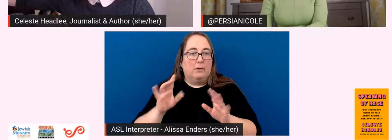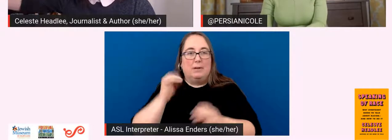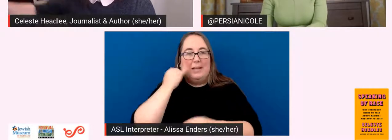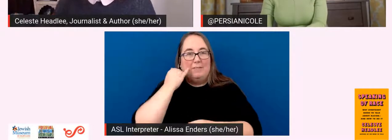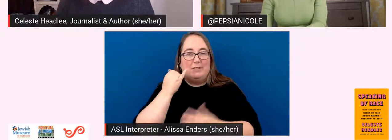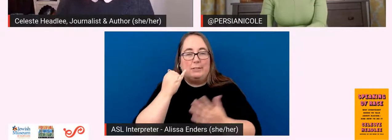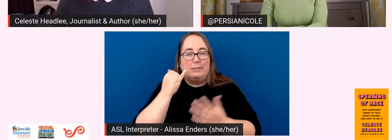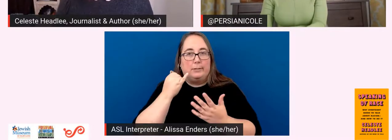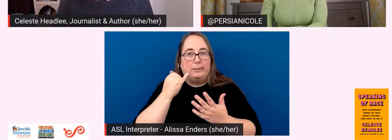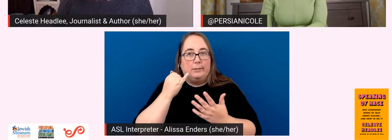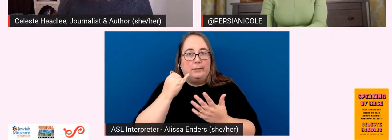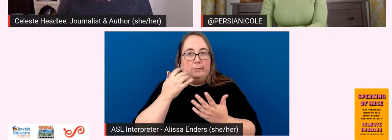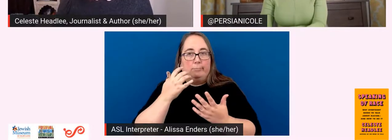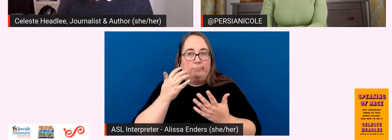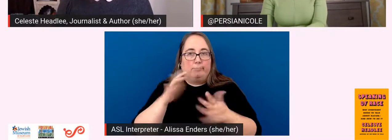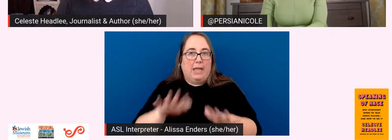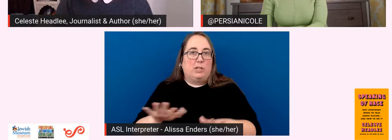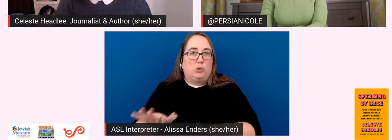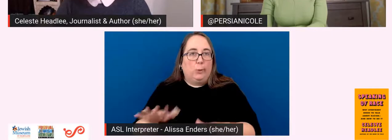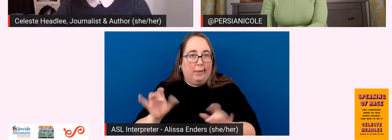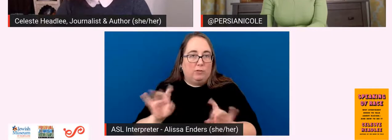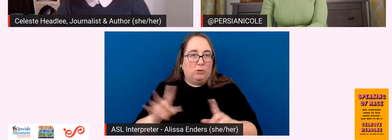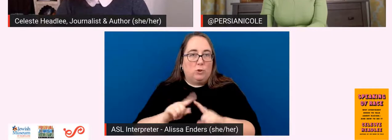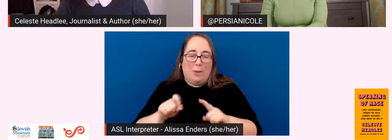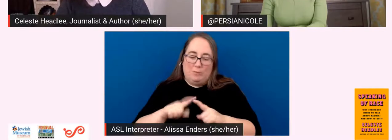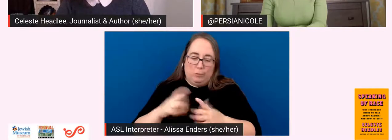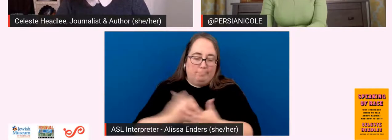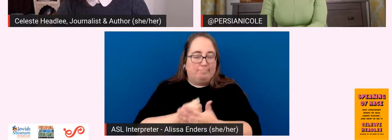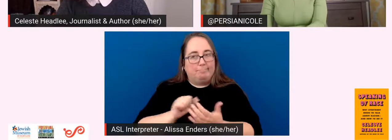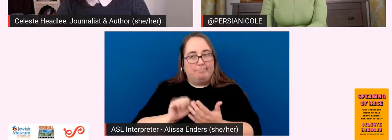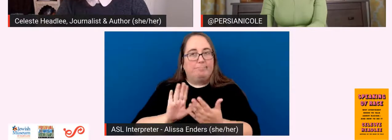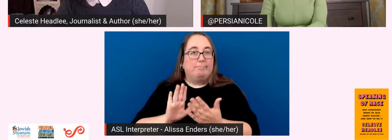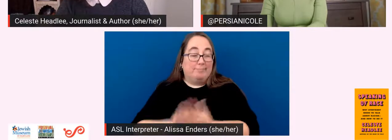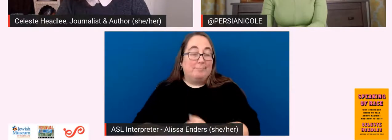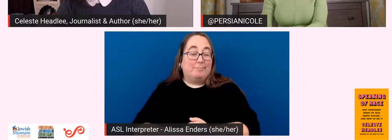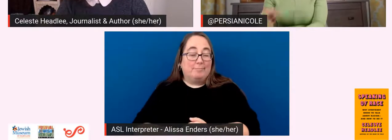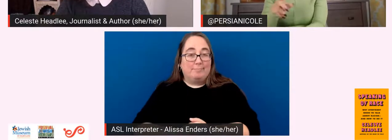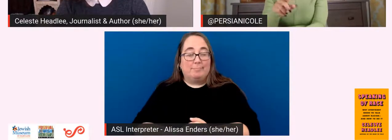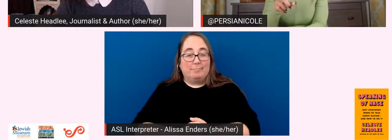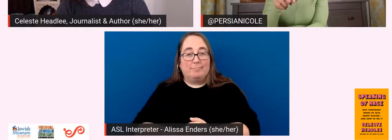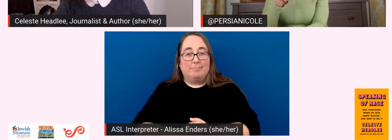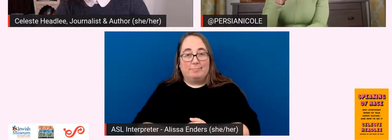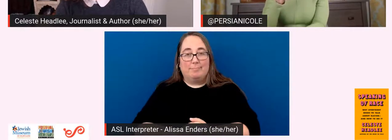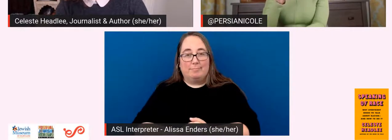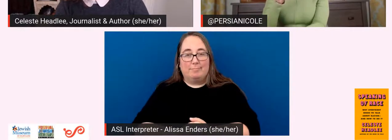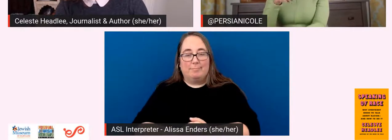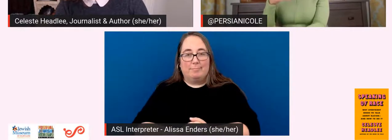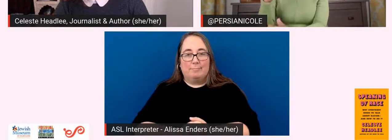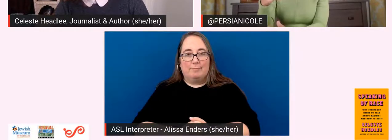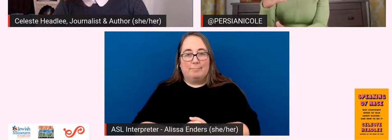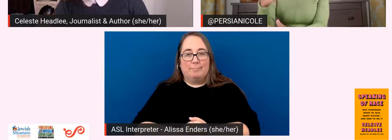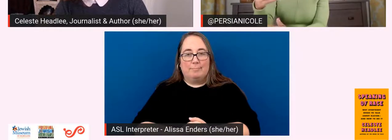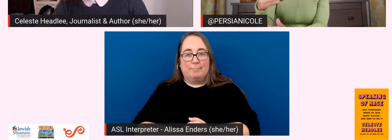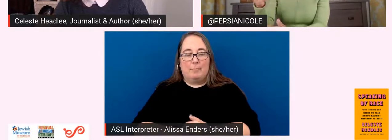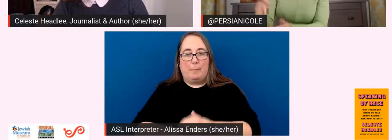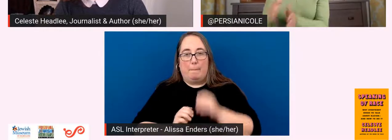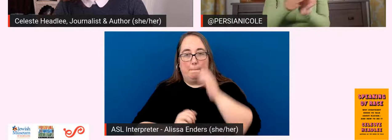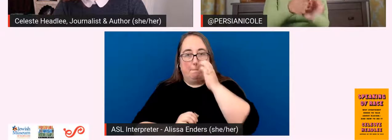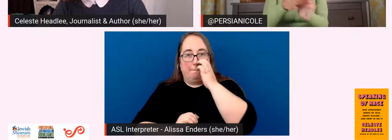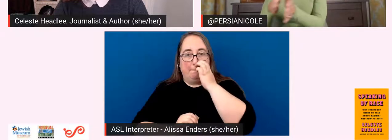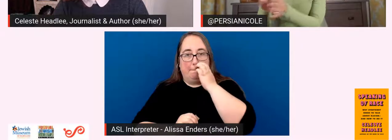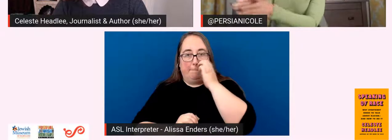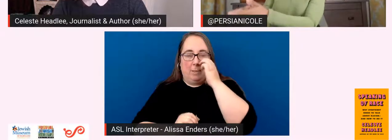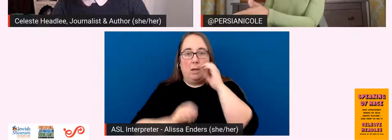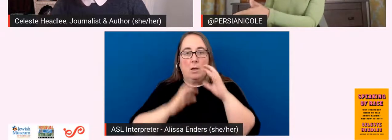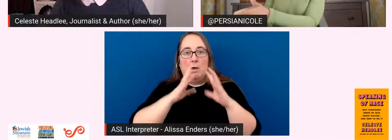hatred, yeah, you gotta take that chance. Yeah, I love it. I like the, you know, talking to them individually,